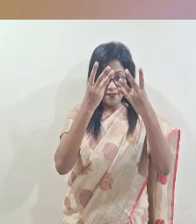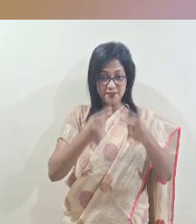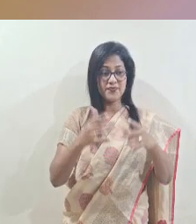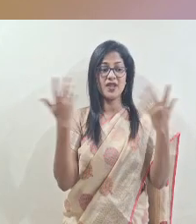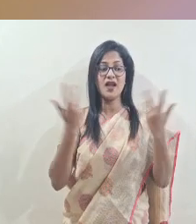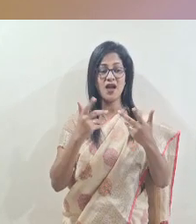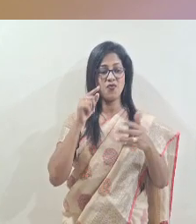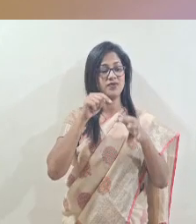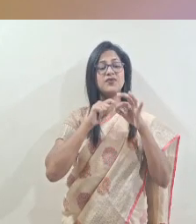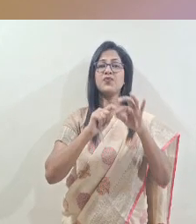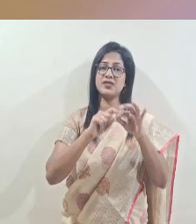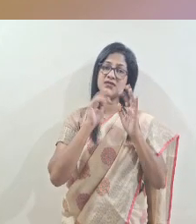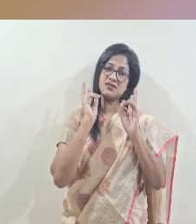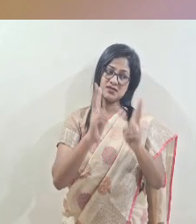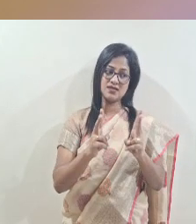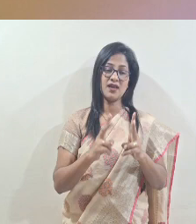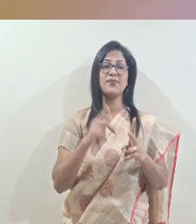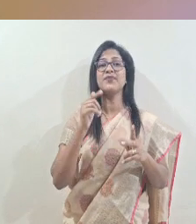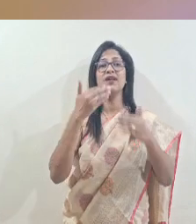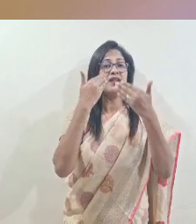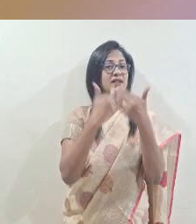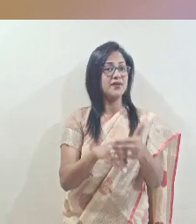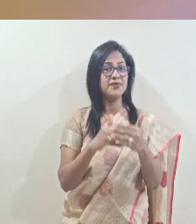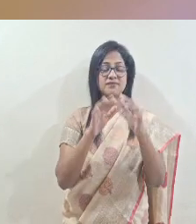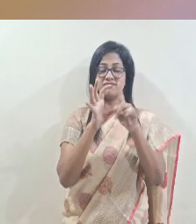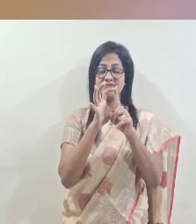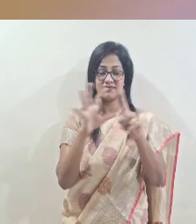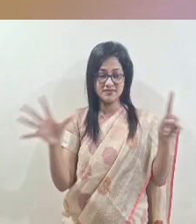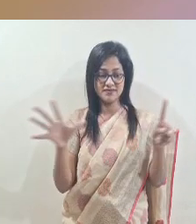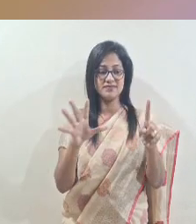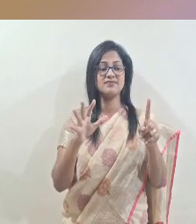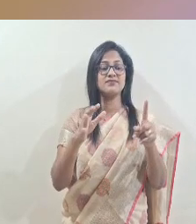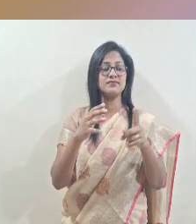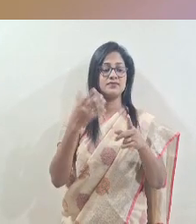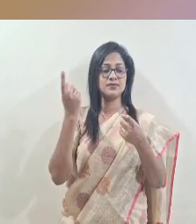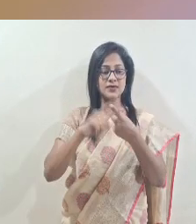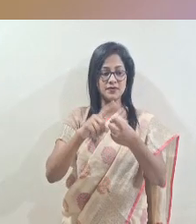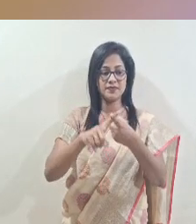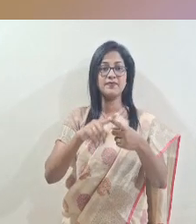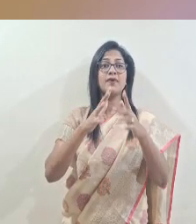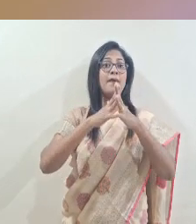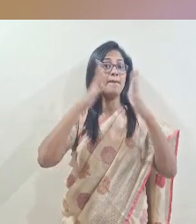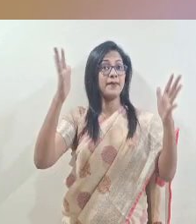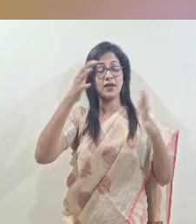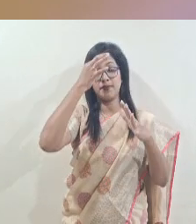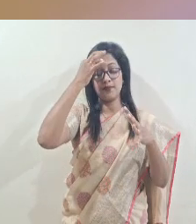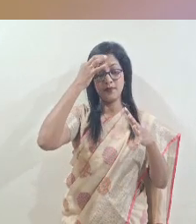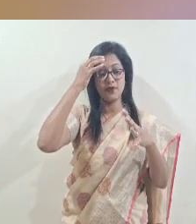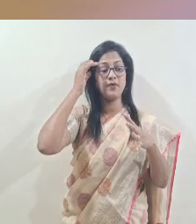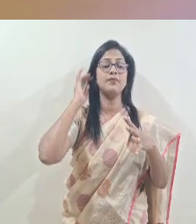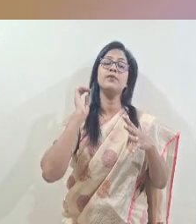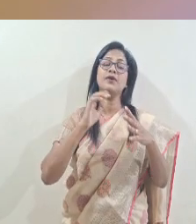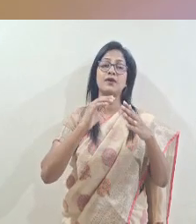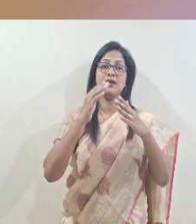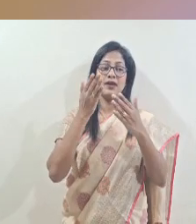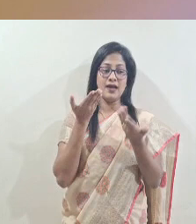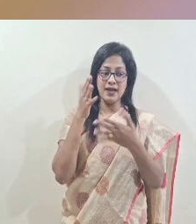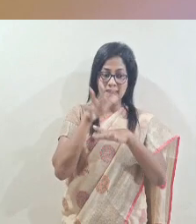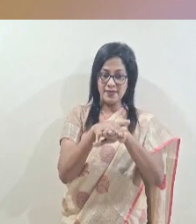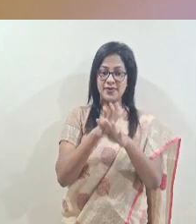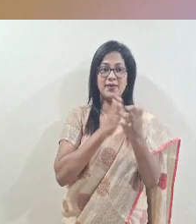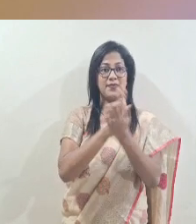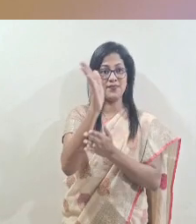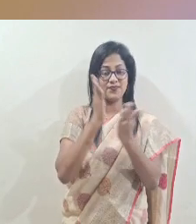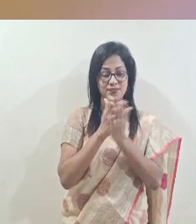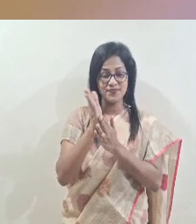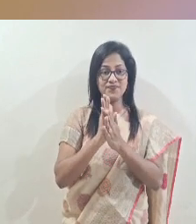question. And there are limited disaster scenarios. Majority of the research works have, they have either applied their methodology on